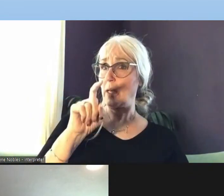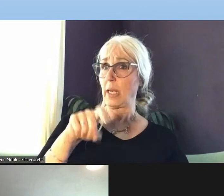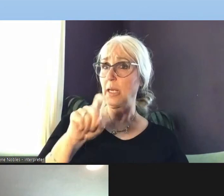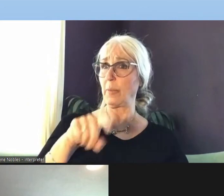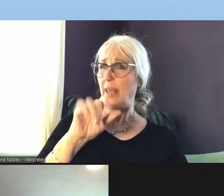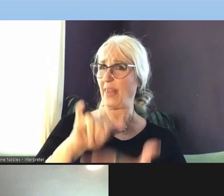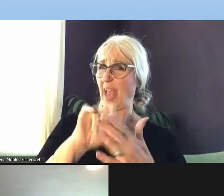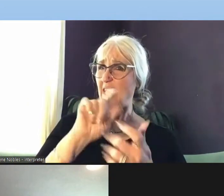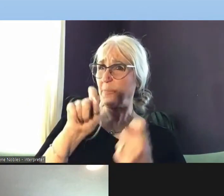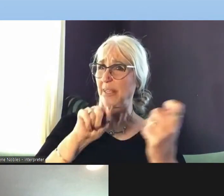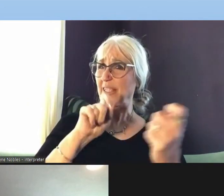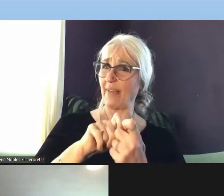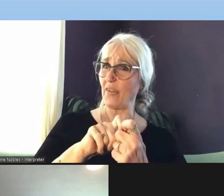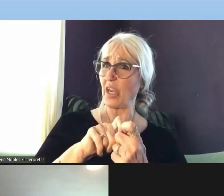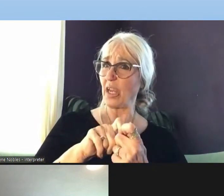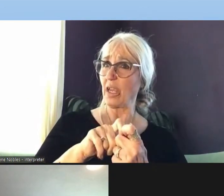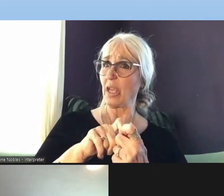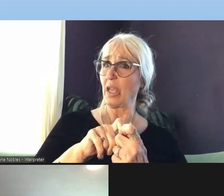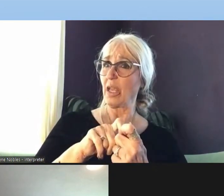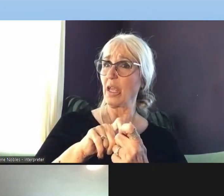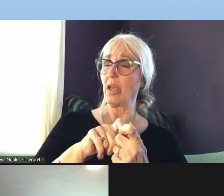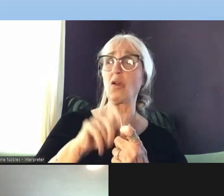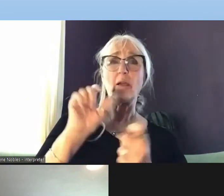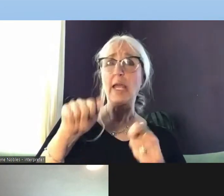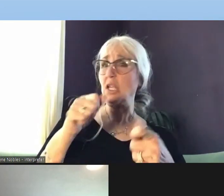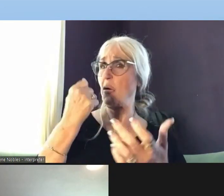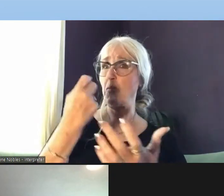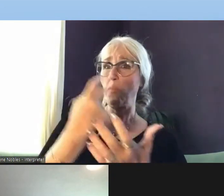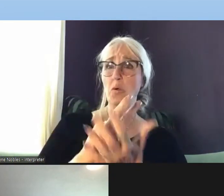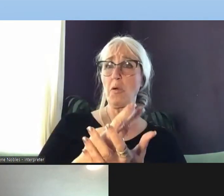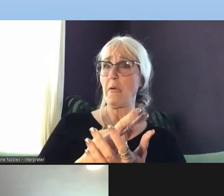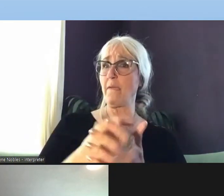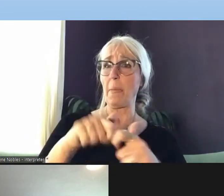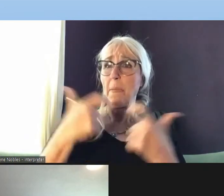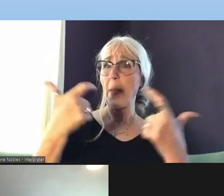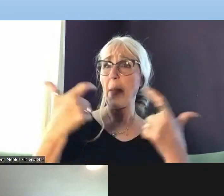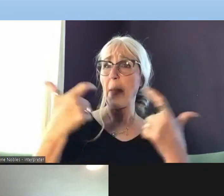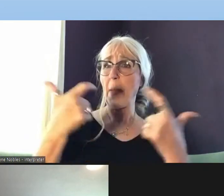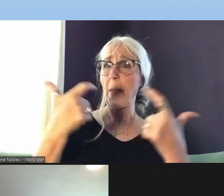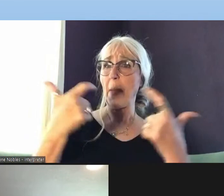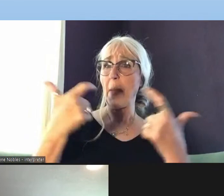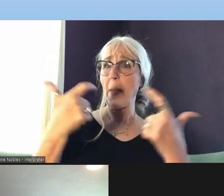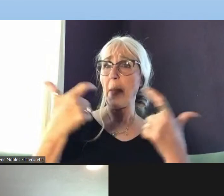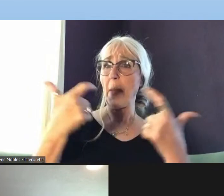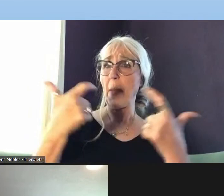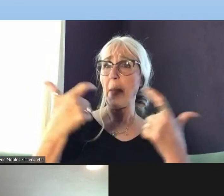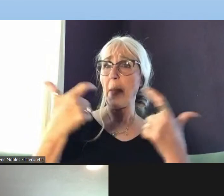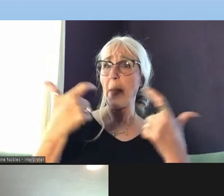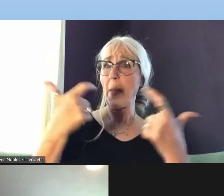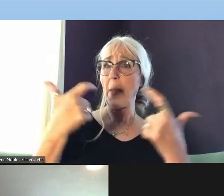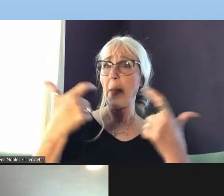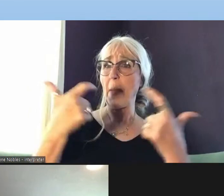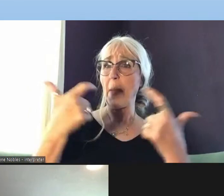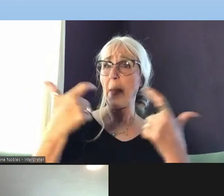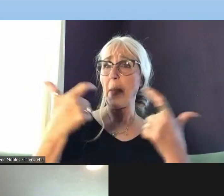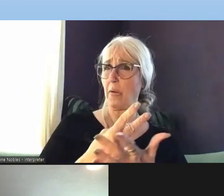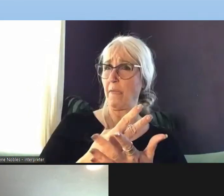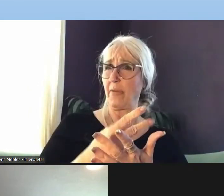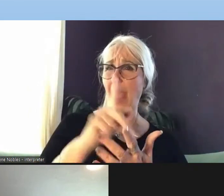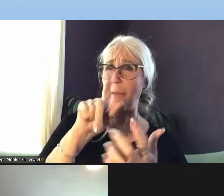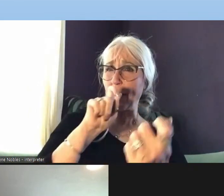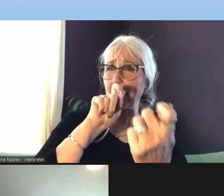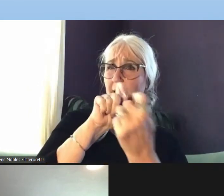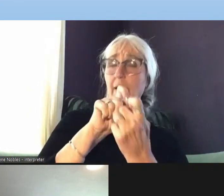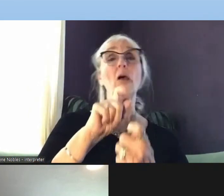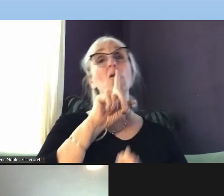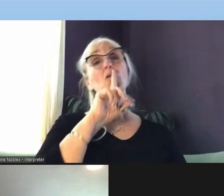just approve an amount? Or do y'all require us to be Well, that specific? It's really kind of up to you. I